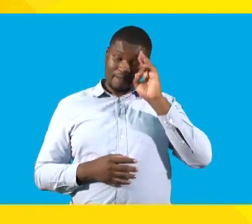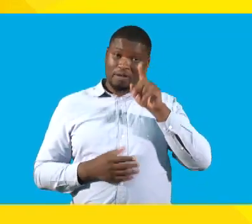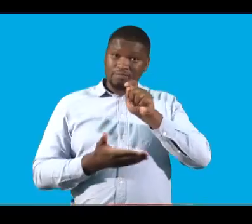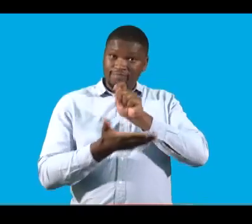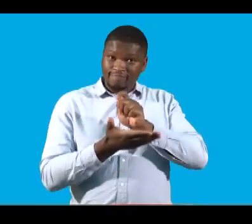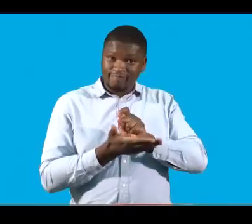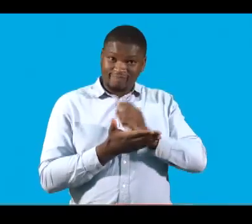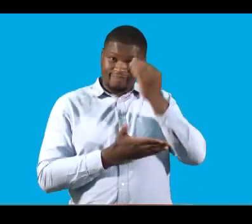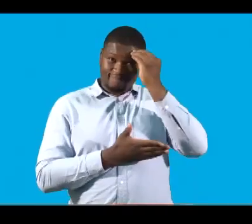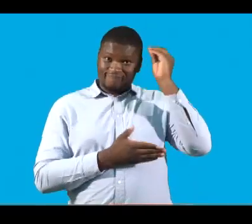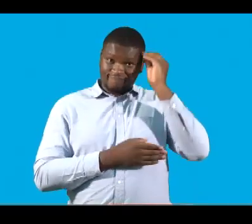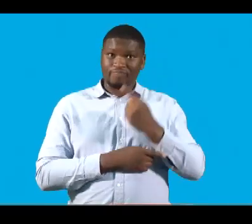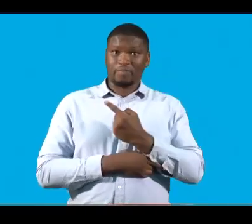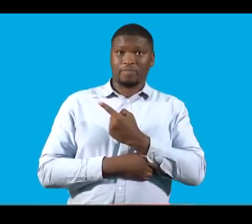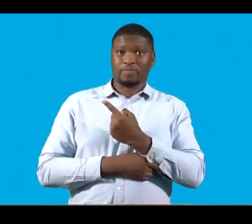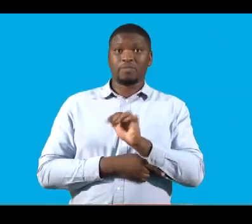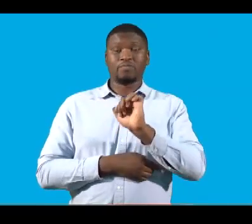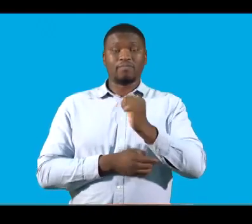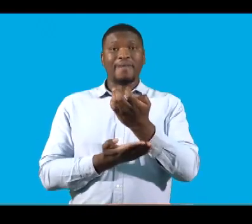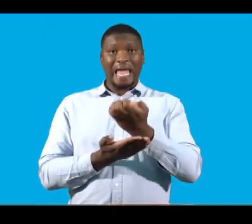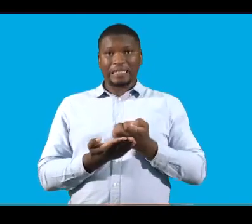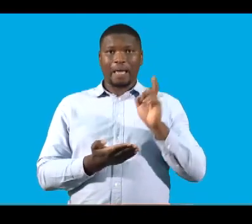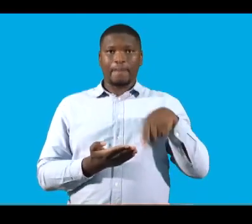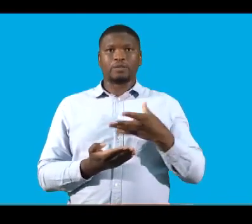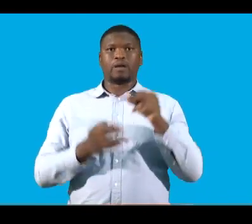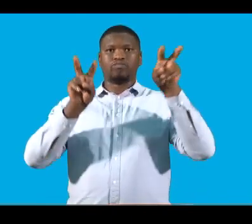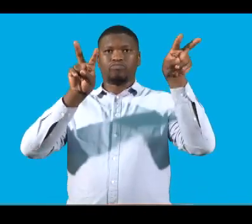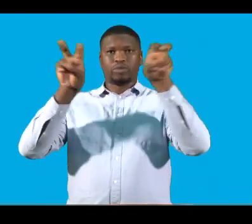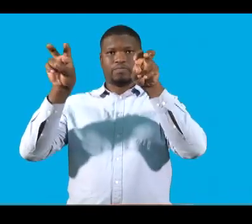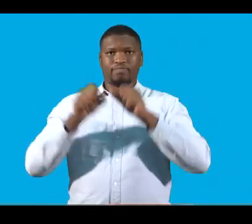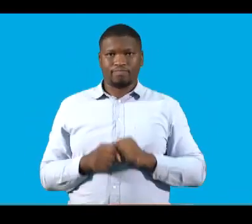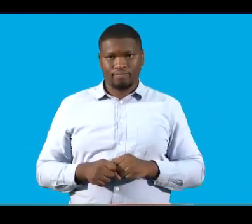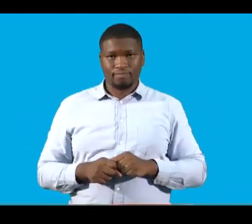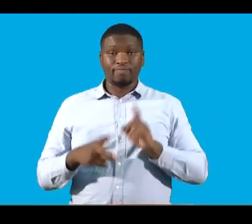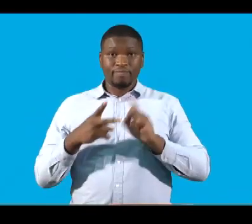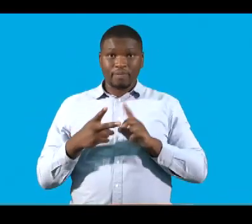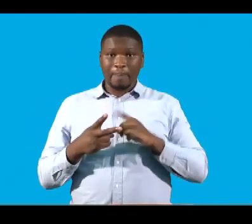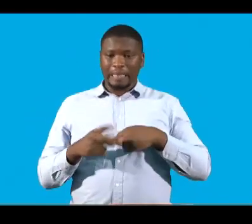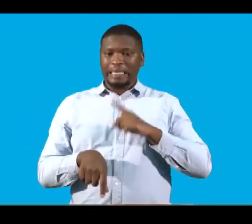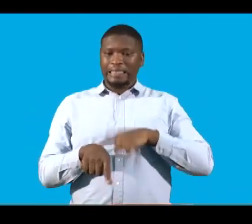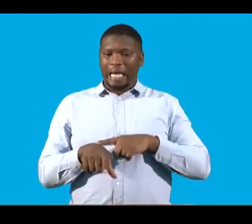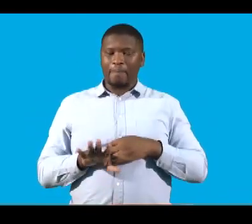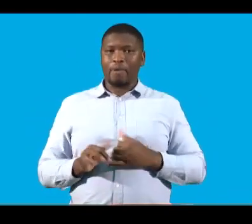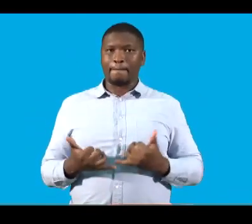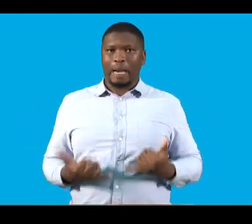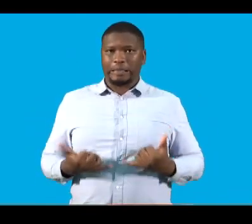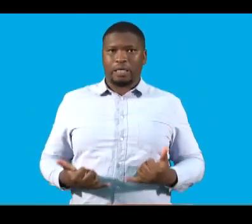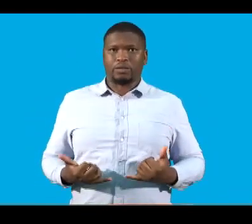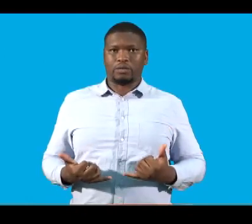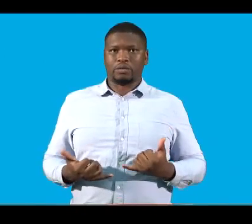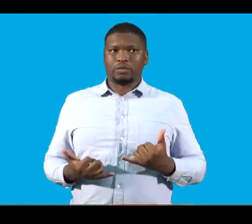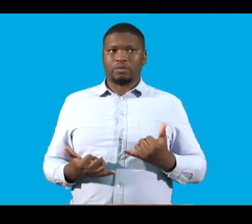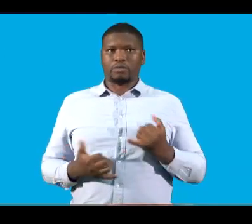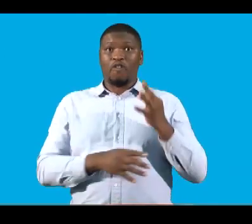Now, remember the following in the writing process. Always give your essay a title. Always write